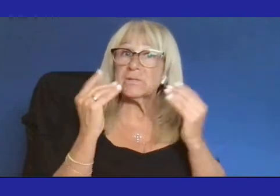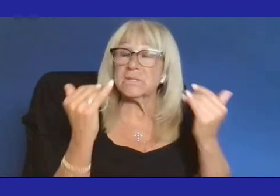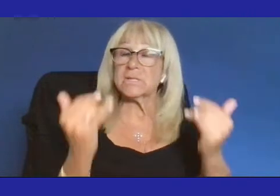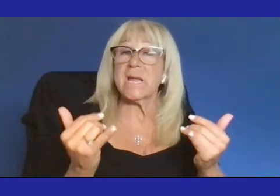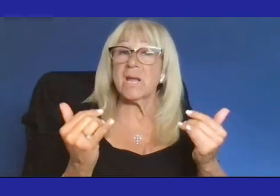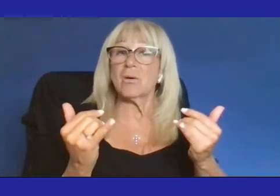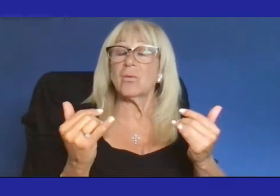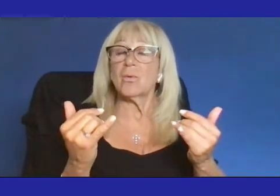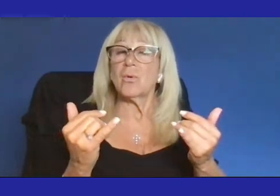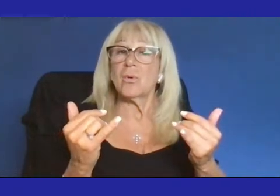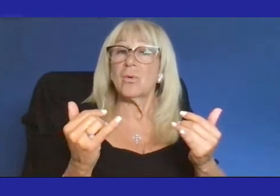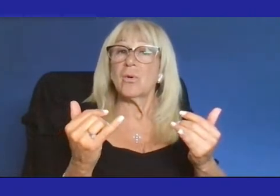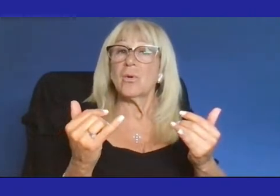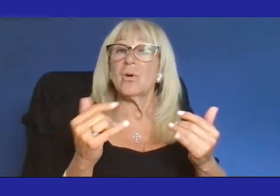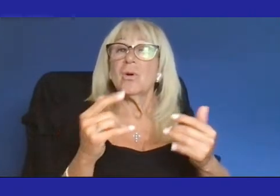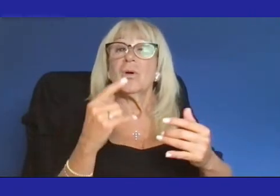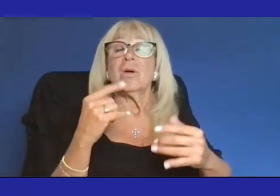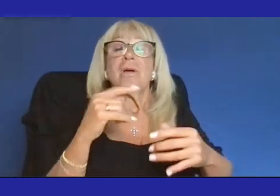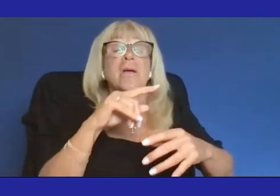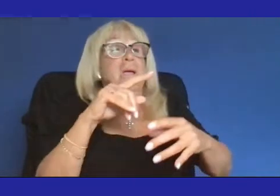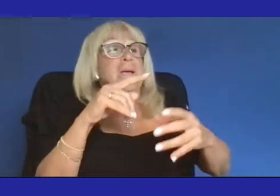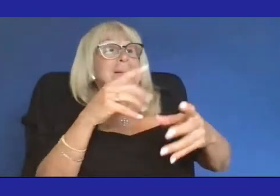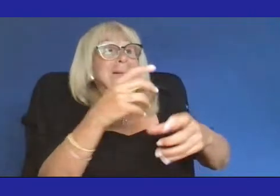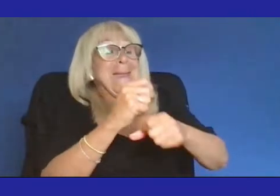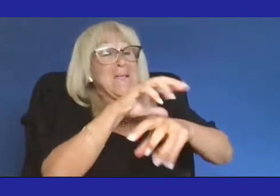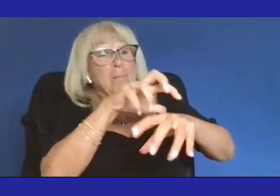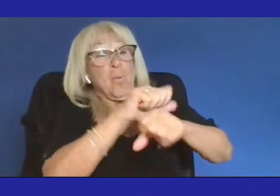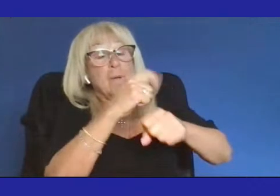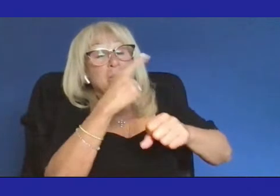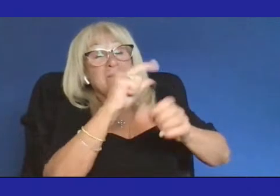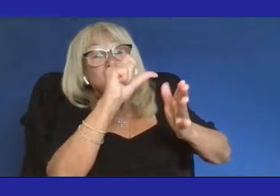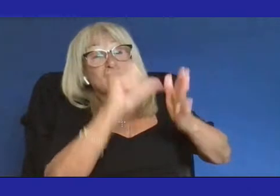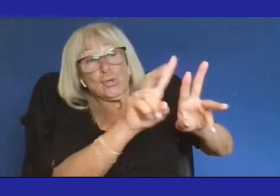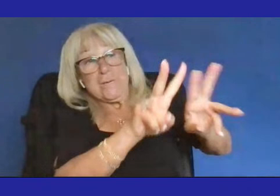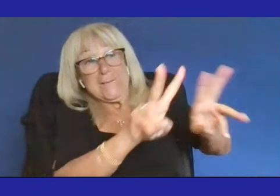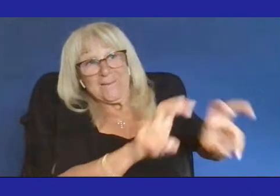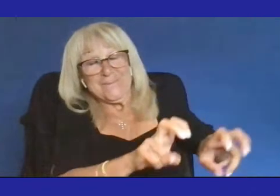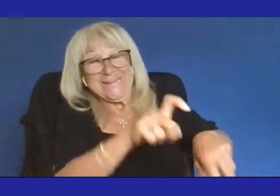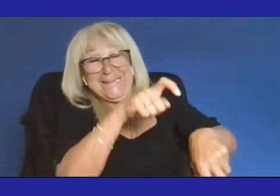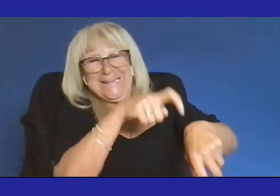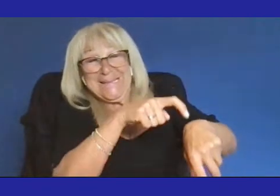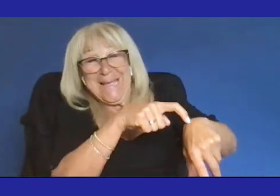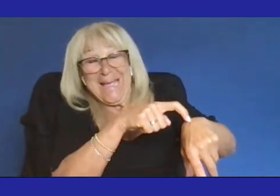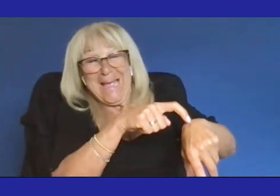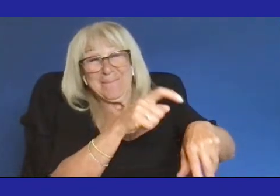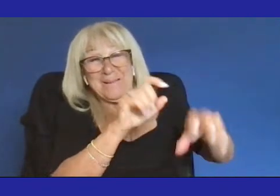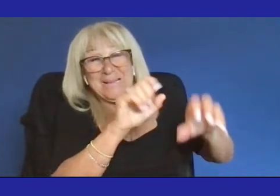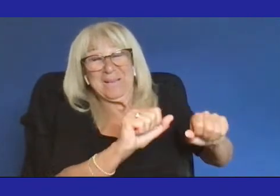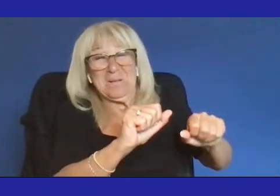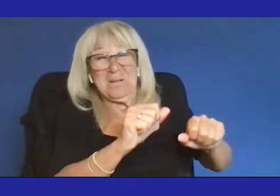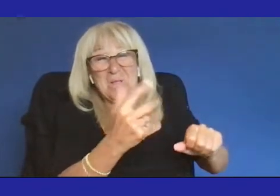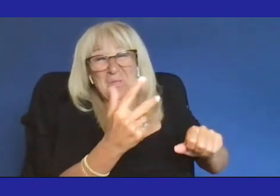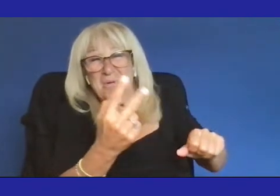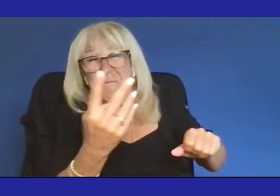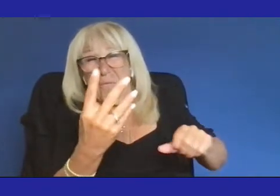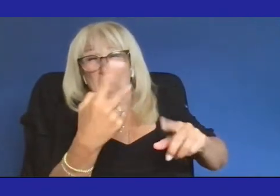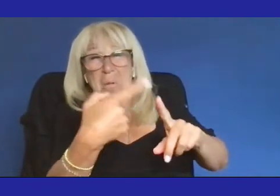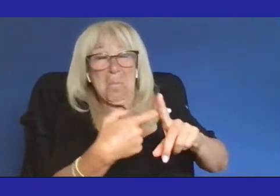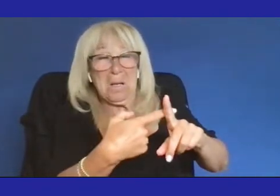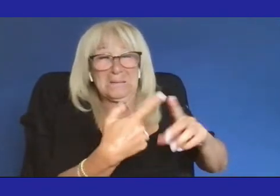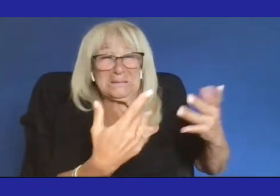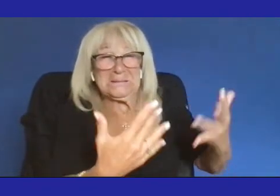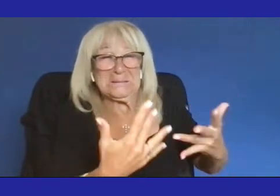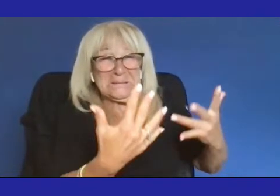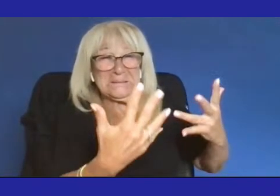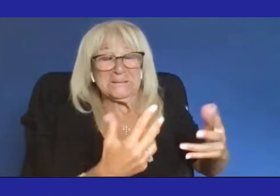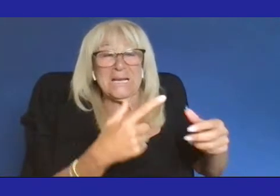appointment for the surgical assessment. The time period or turnaround could be like 3 or 4 months, and then you have a few